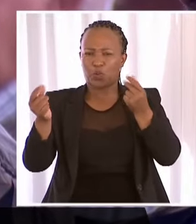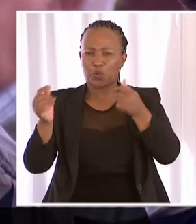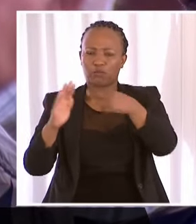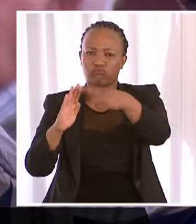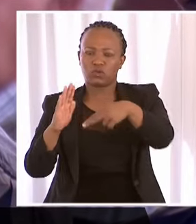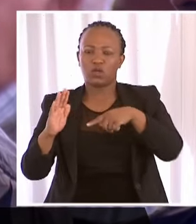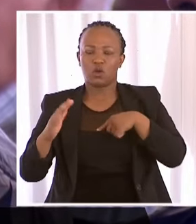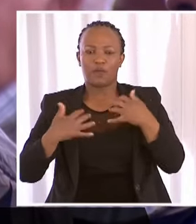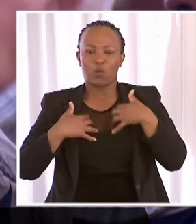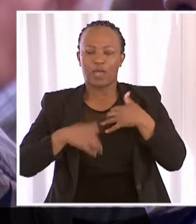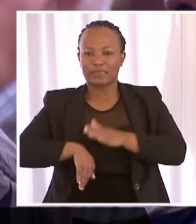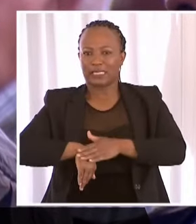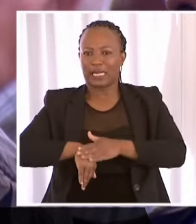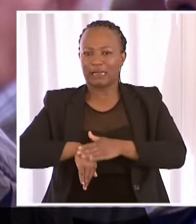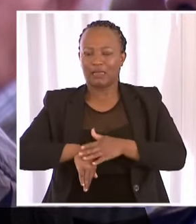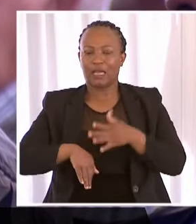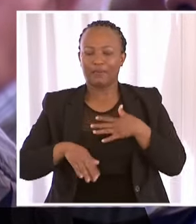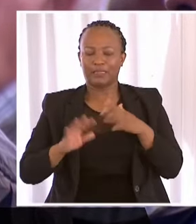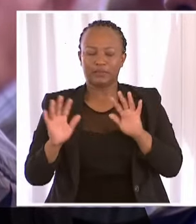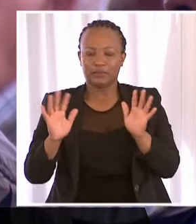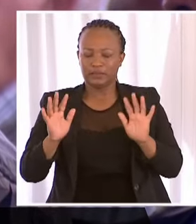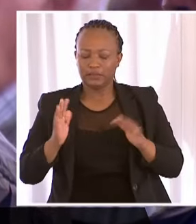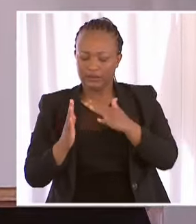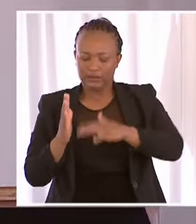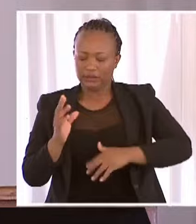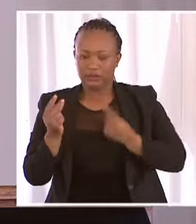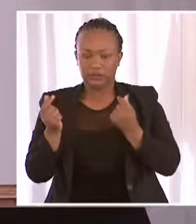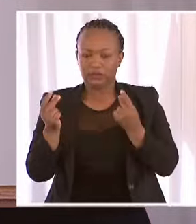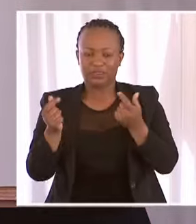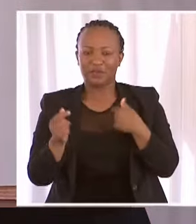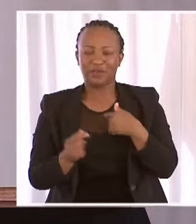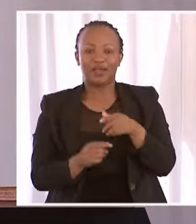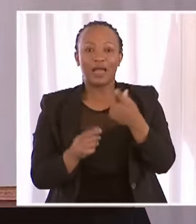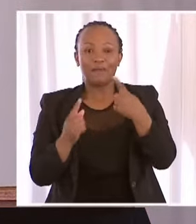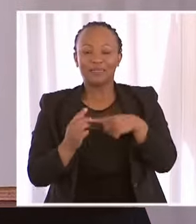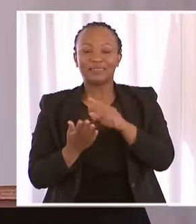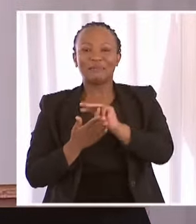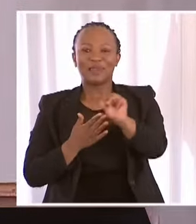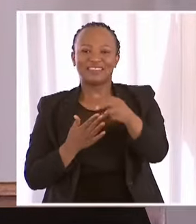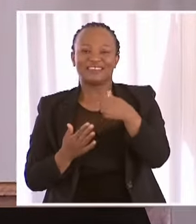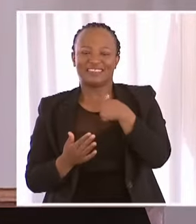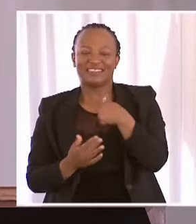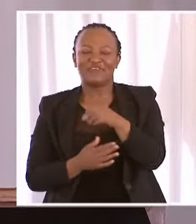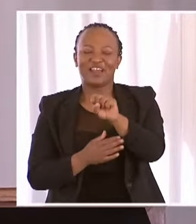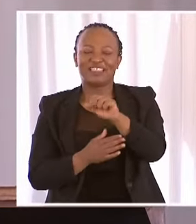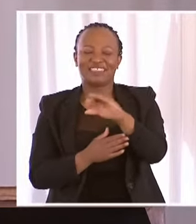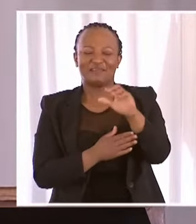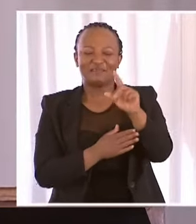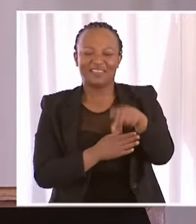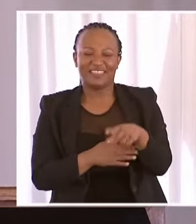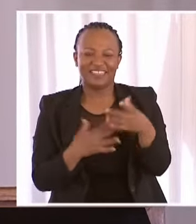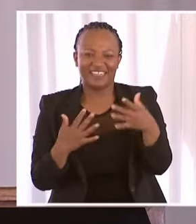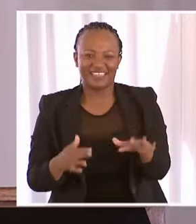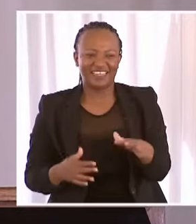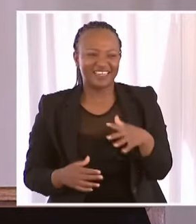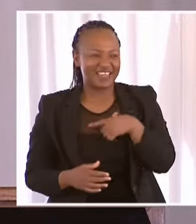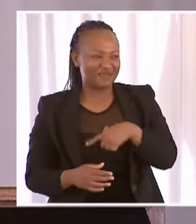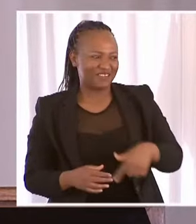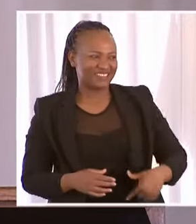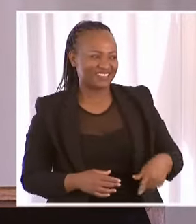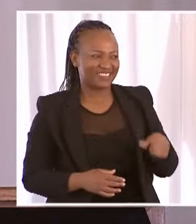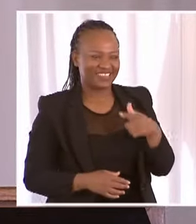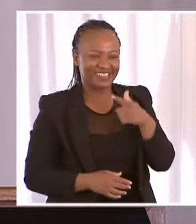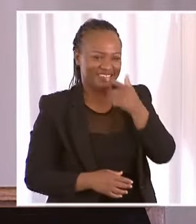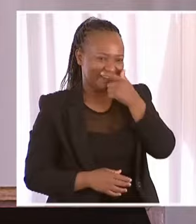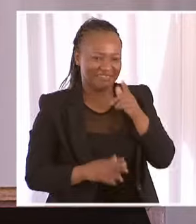getting worried about the time. I must get to my end punchline Communist Party message, Comrade President Ramaphosa.